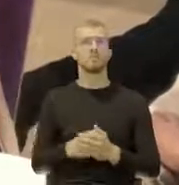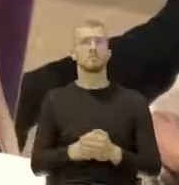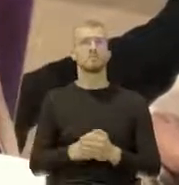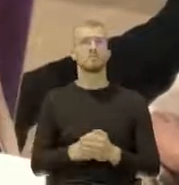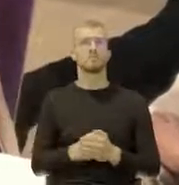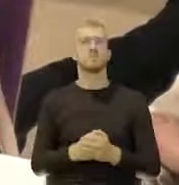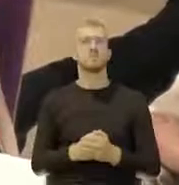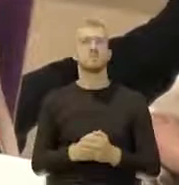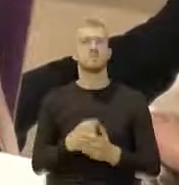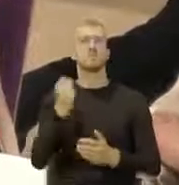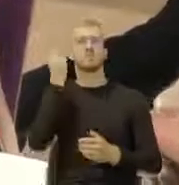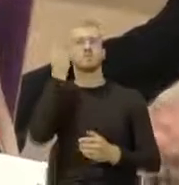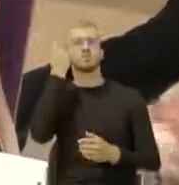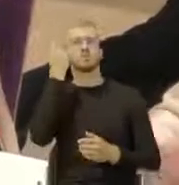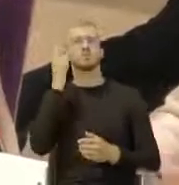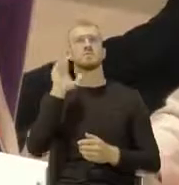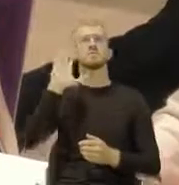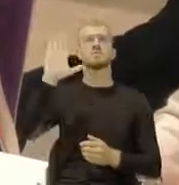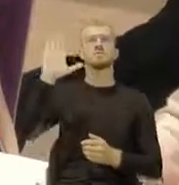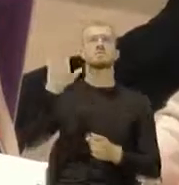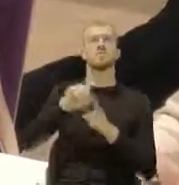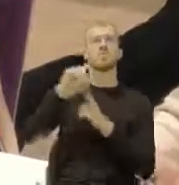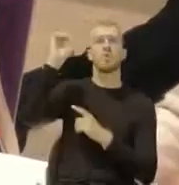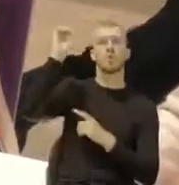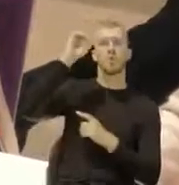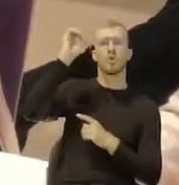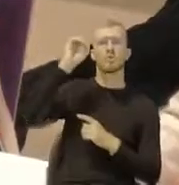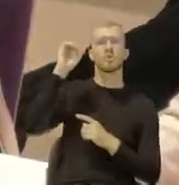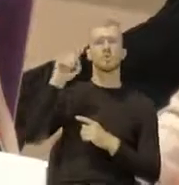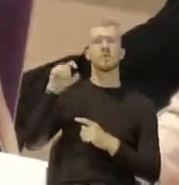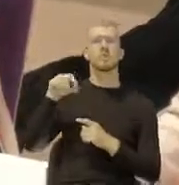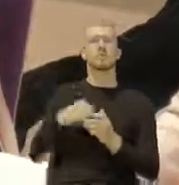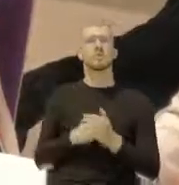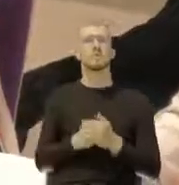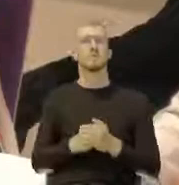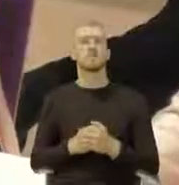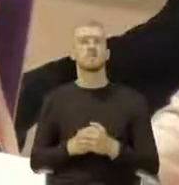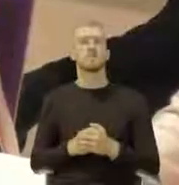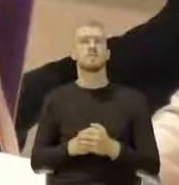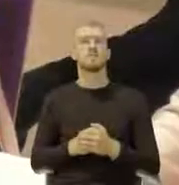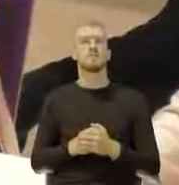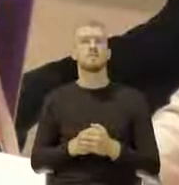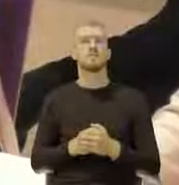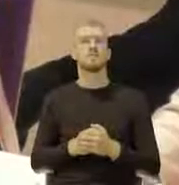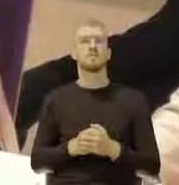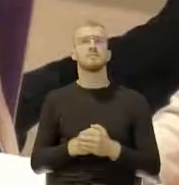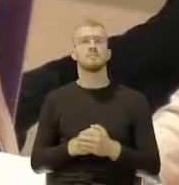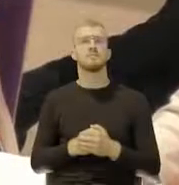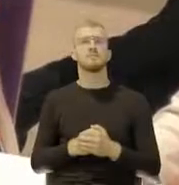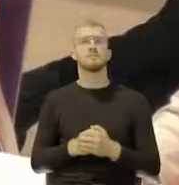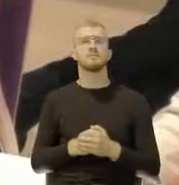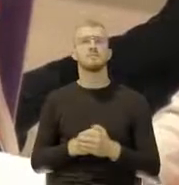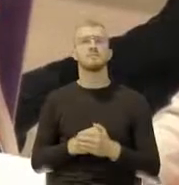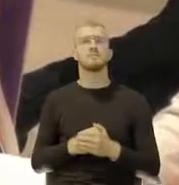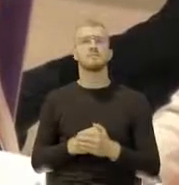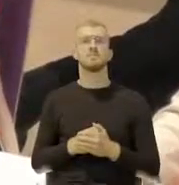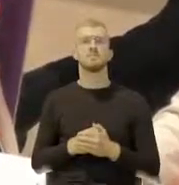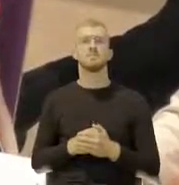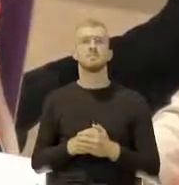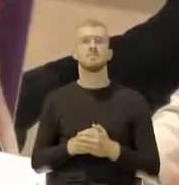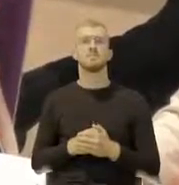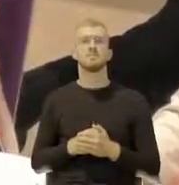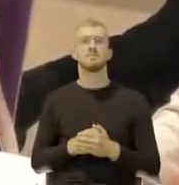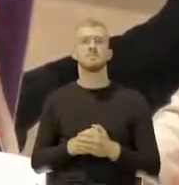milestone for development of projects on the themes of green public space and